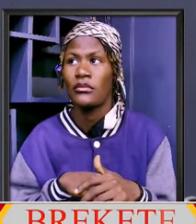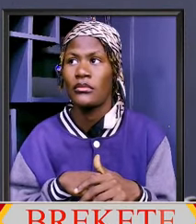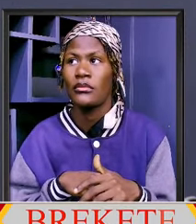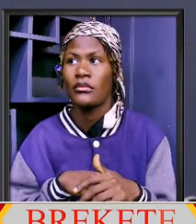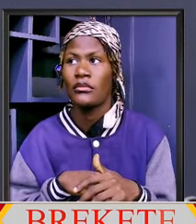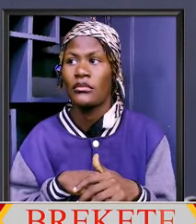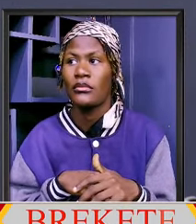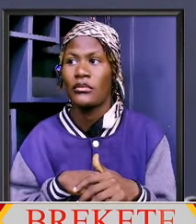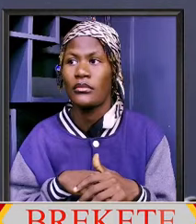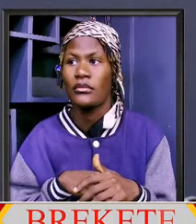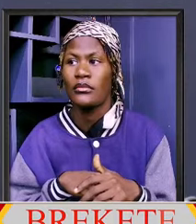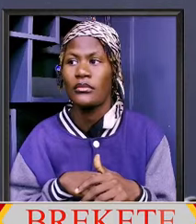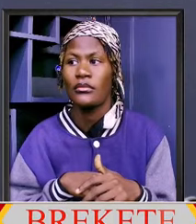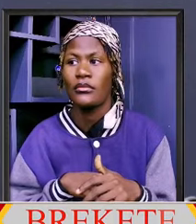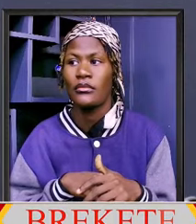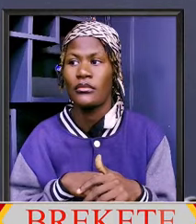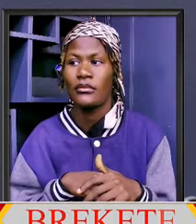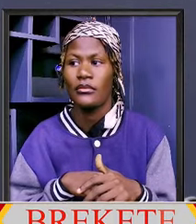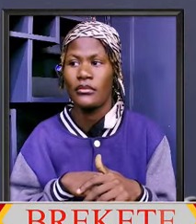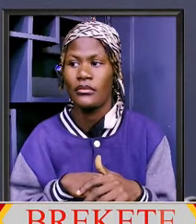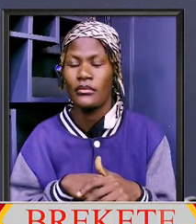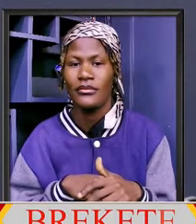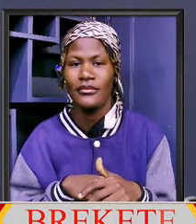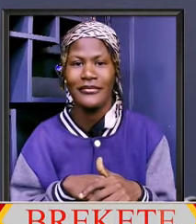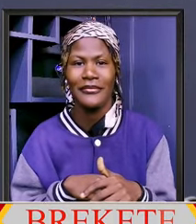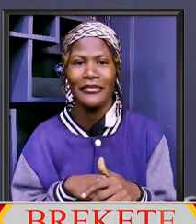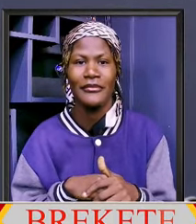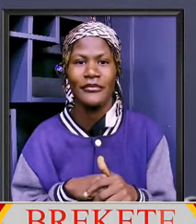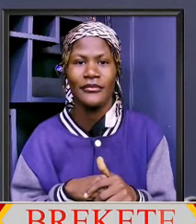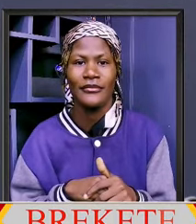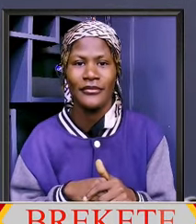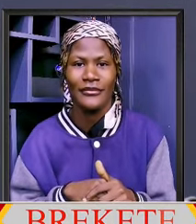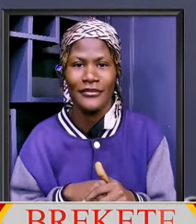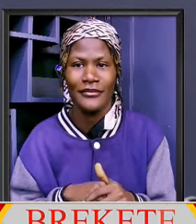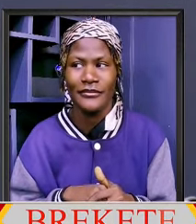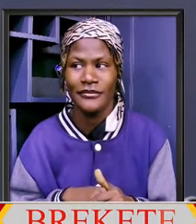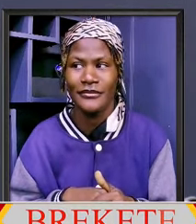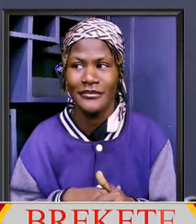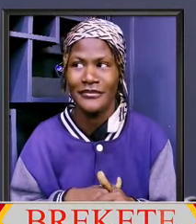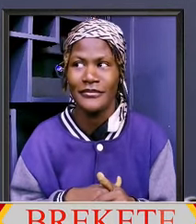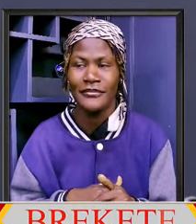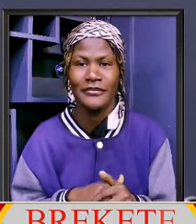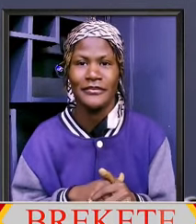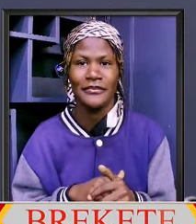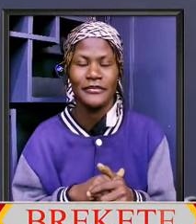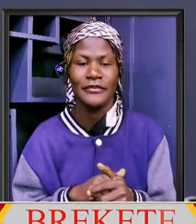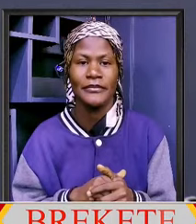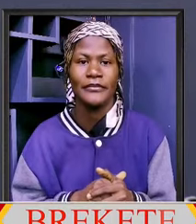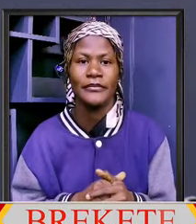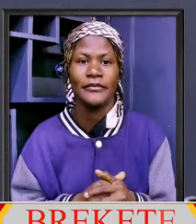As I send you, now carry, you carry them for head. Sit down. No, give me excuse.